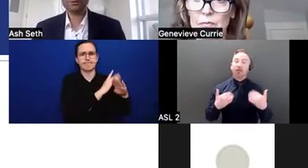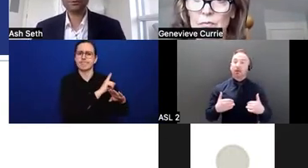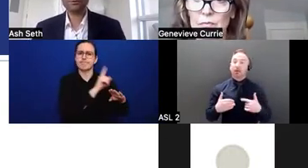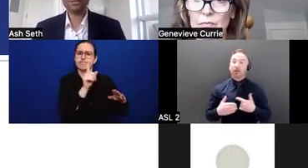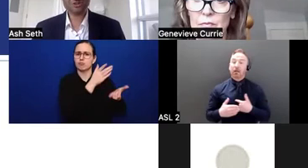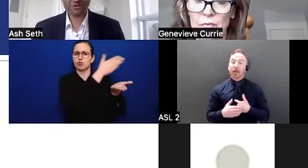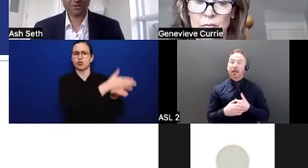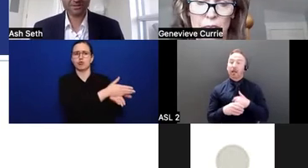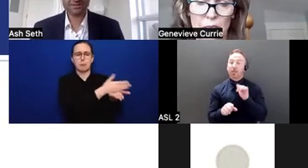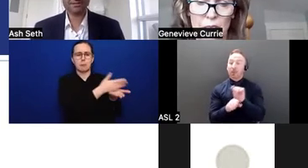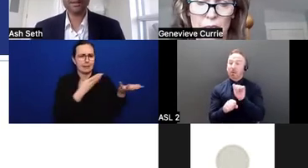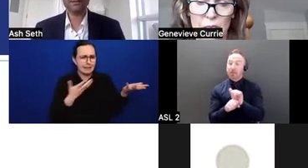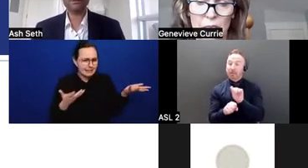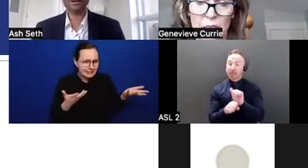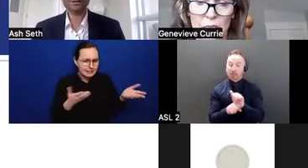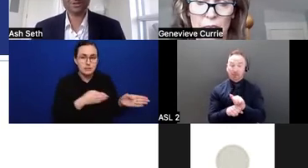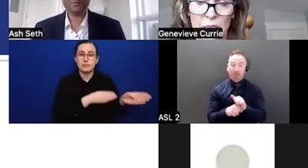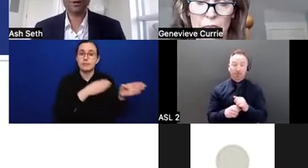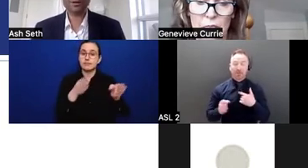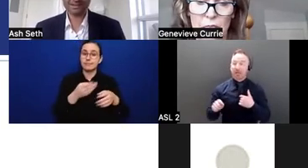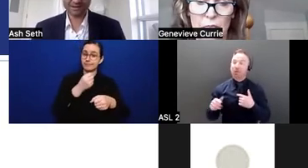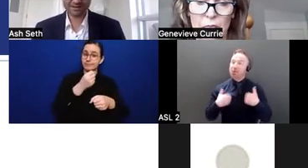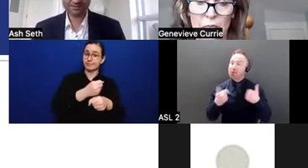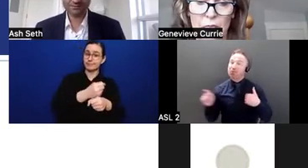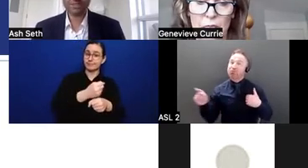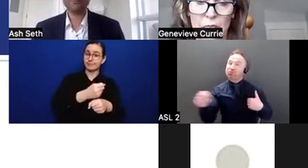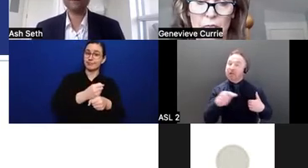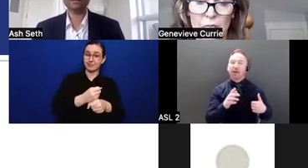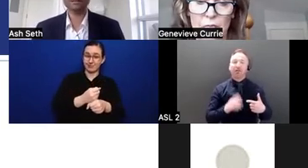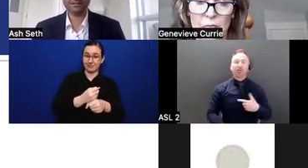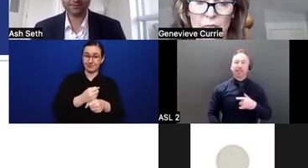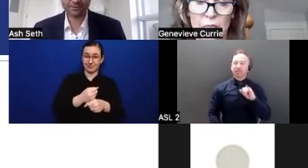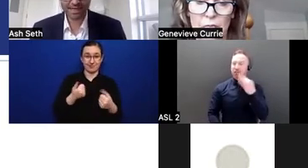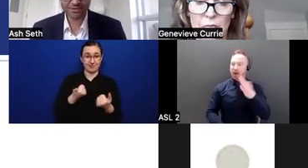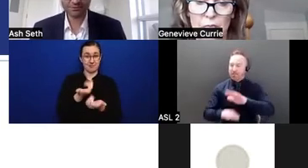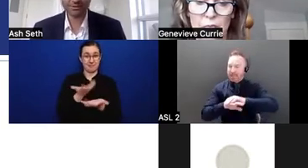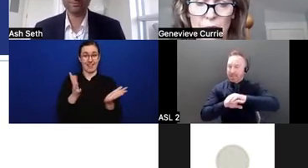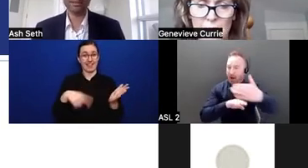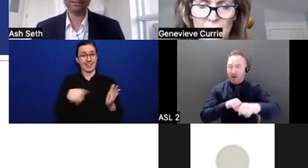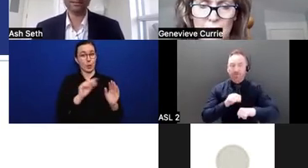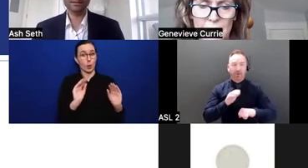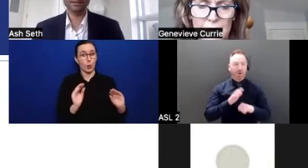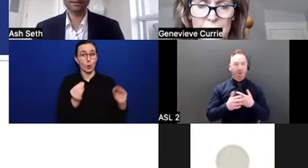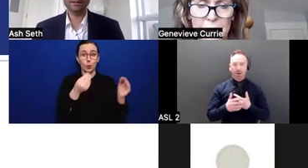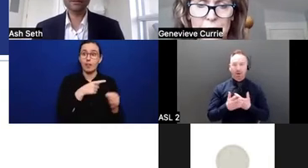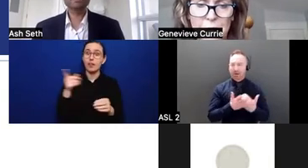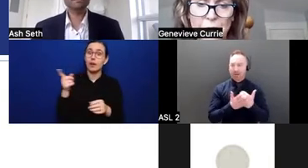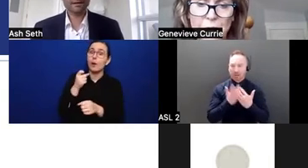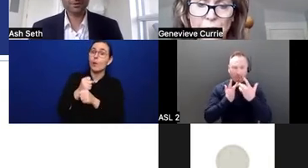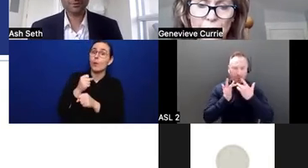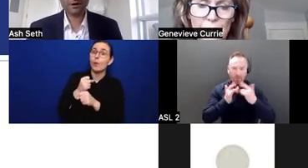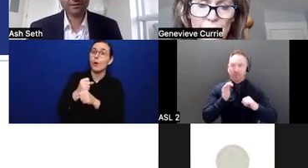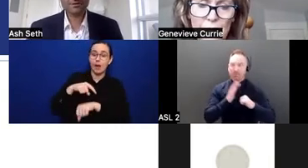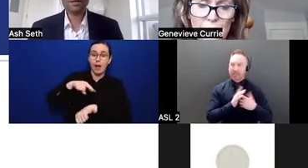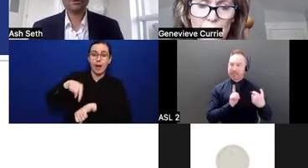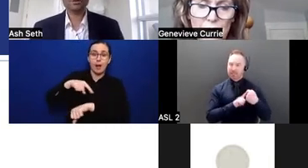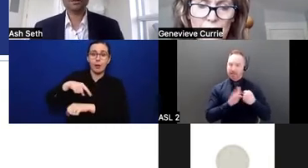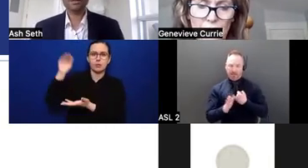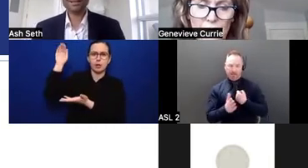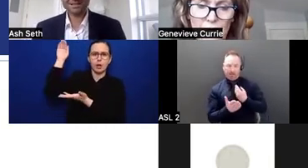youth reported job losses and a reduction in working hours, which affected their financial well-being. Some youth